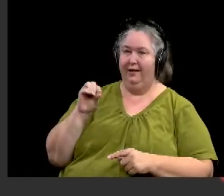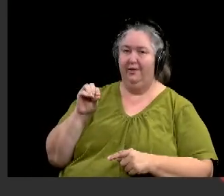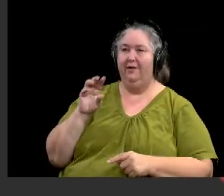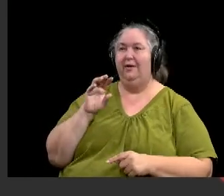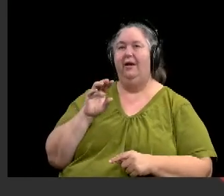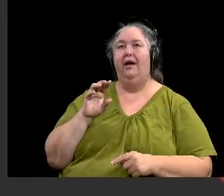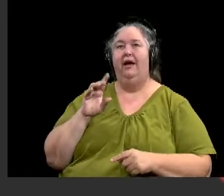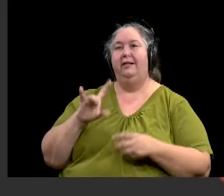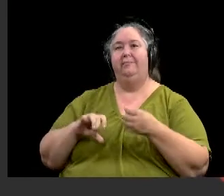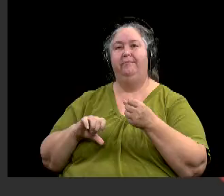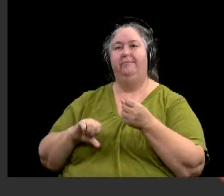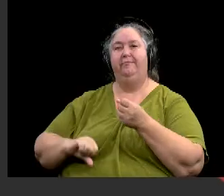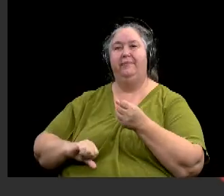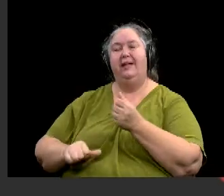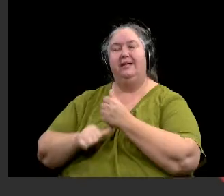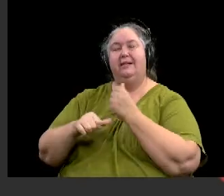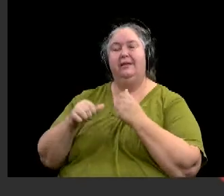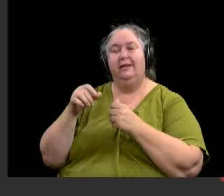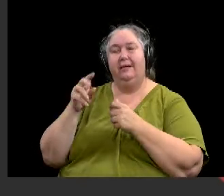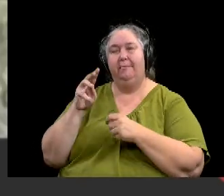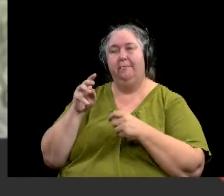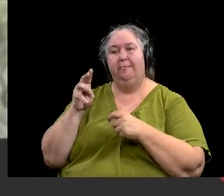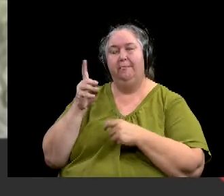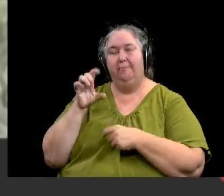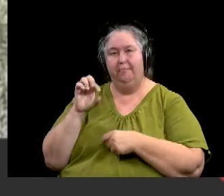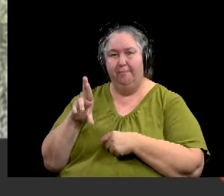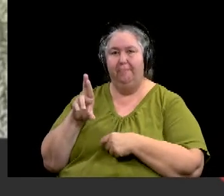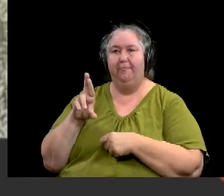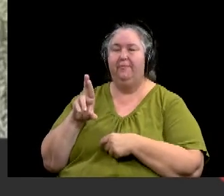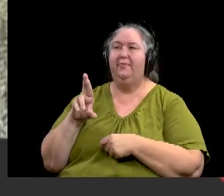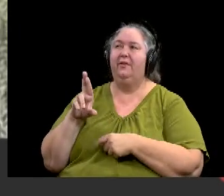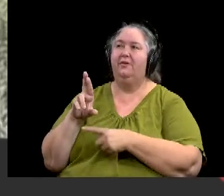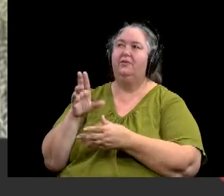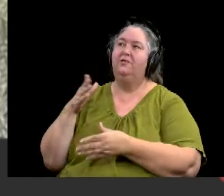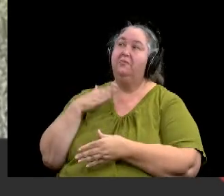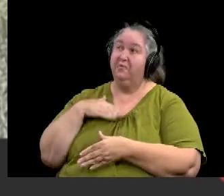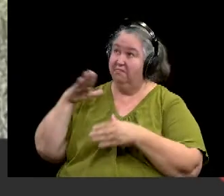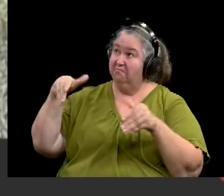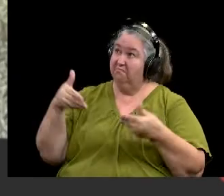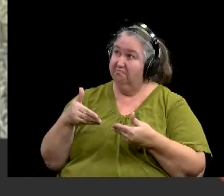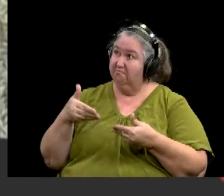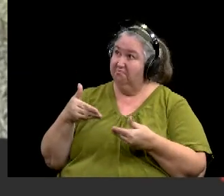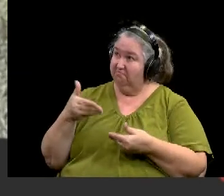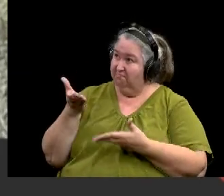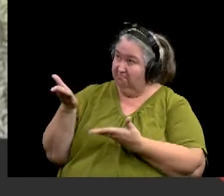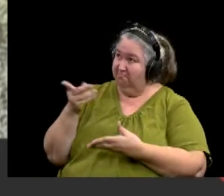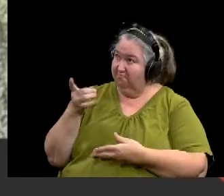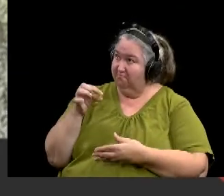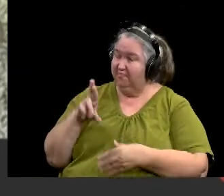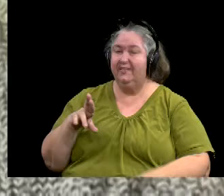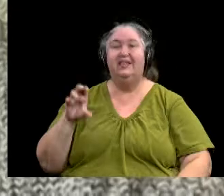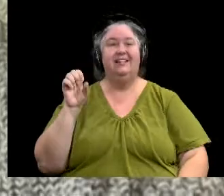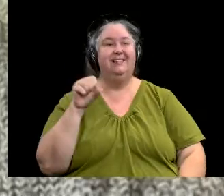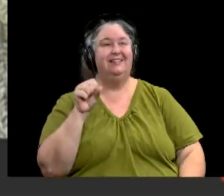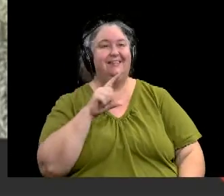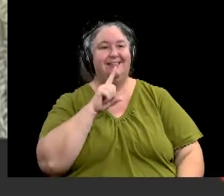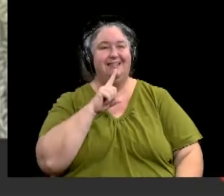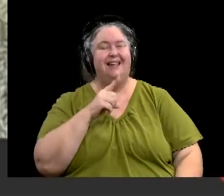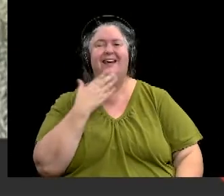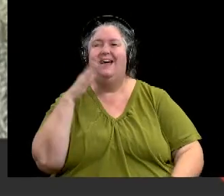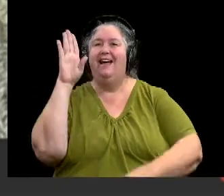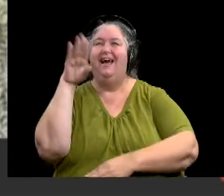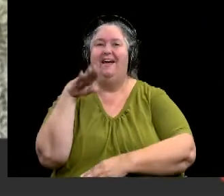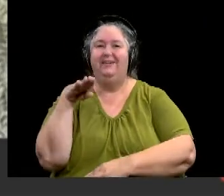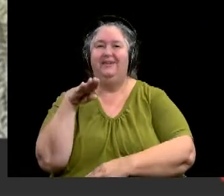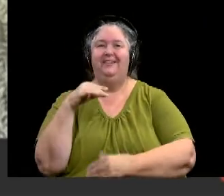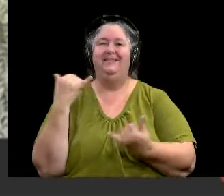will, please invite our Spanish speakers. Absolutely. Good afternoon, everyone. Para ayudar a nuestros ciudadanos que hablan español a